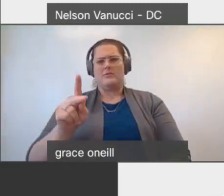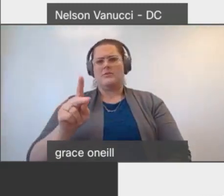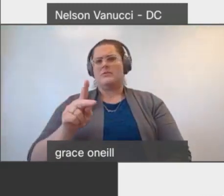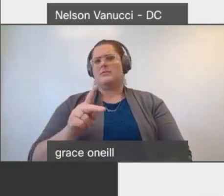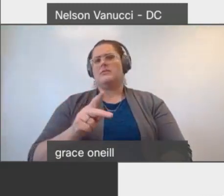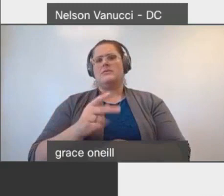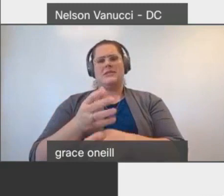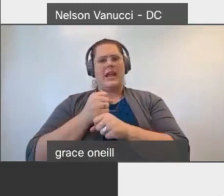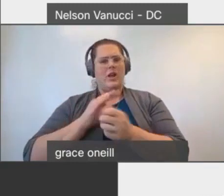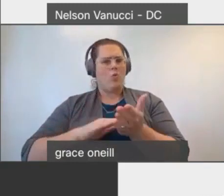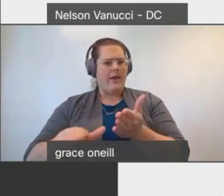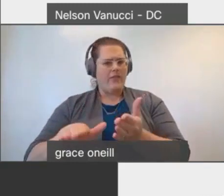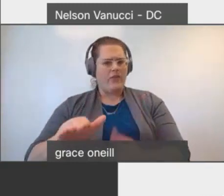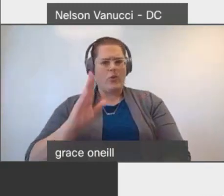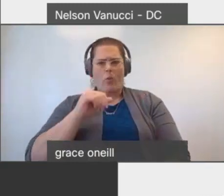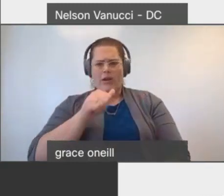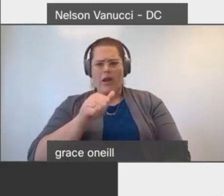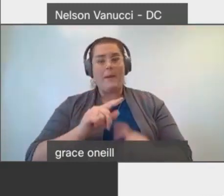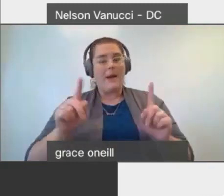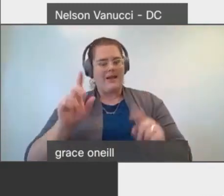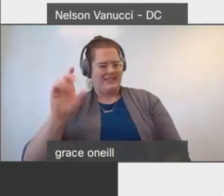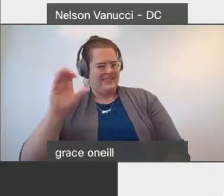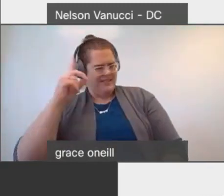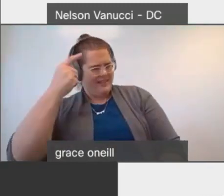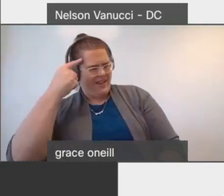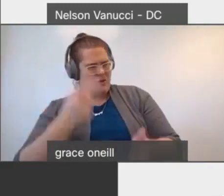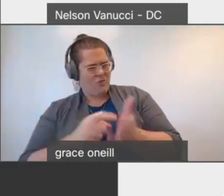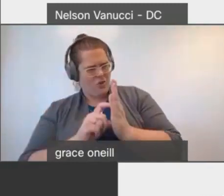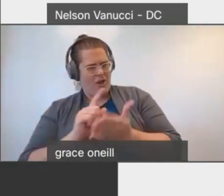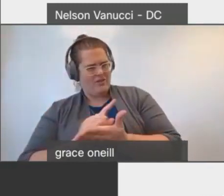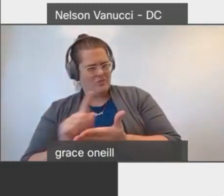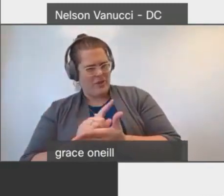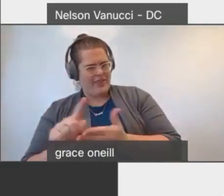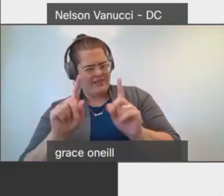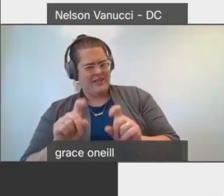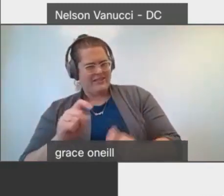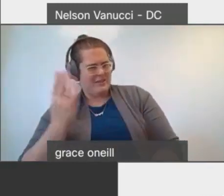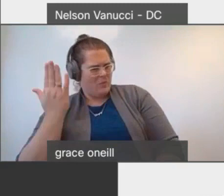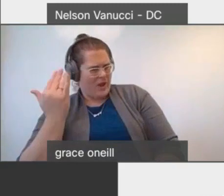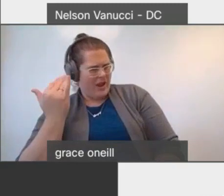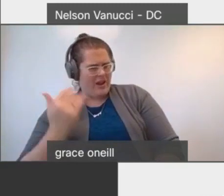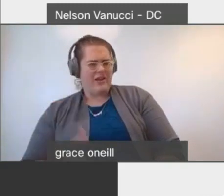waiver? But there is a testing requirement for DC government employees.